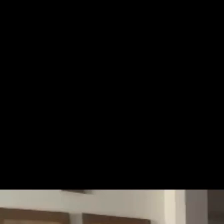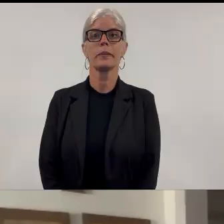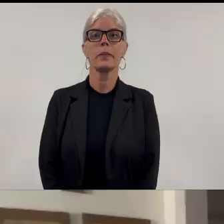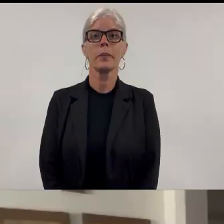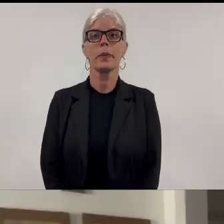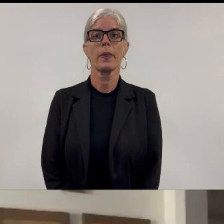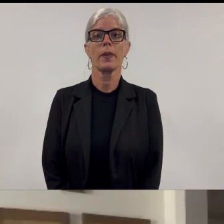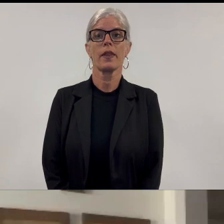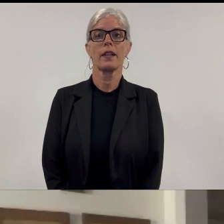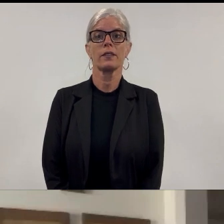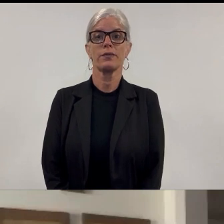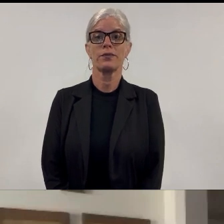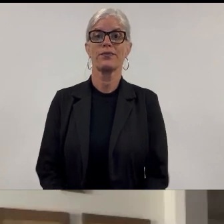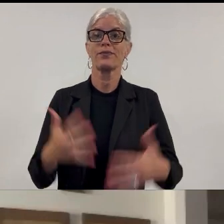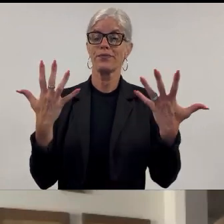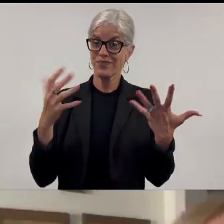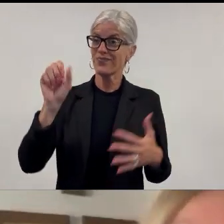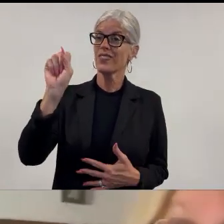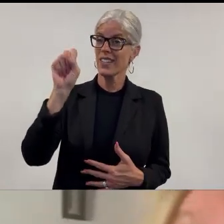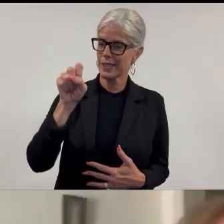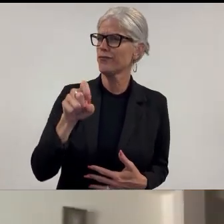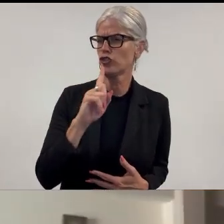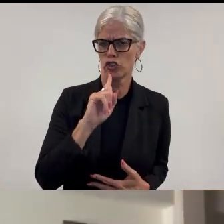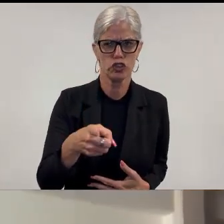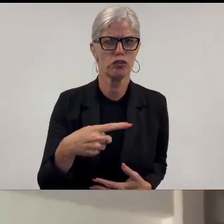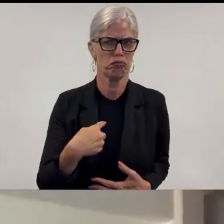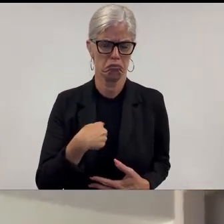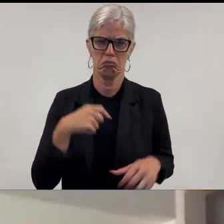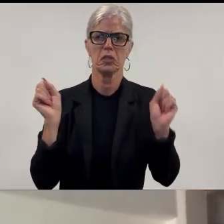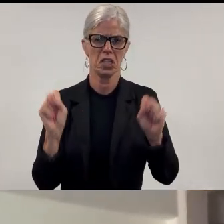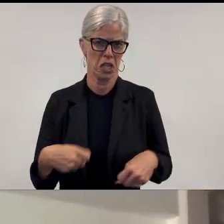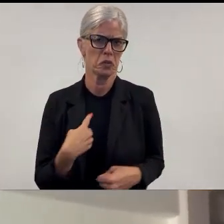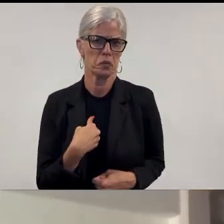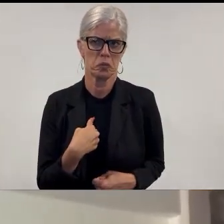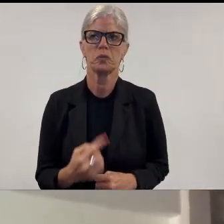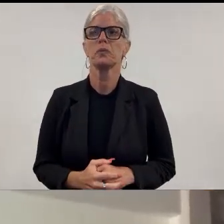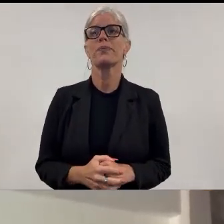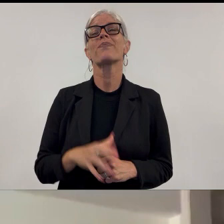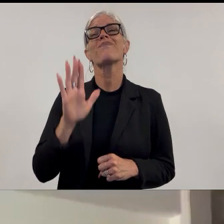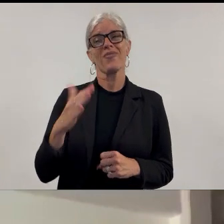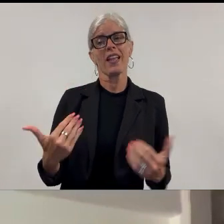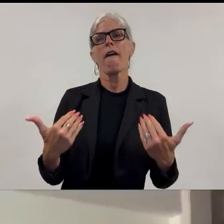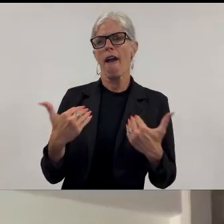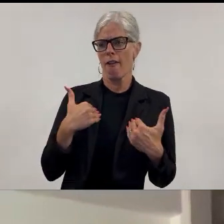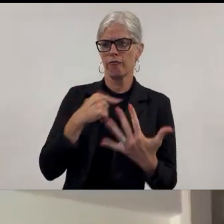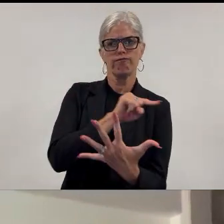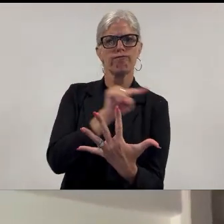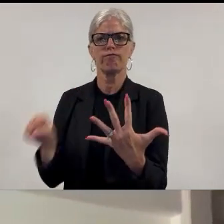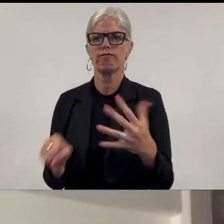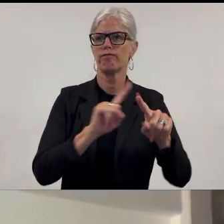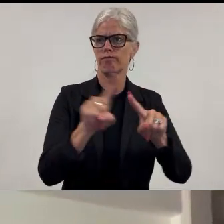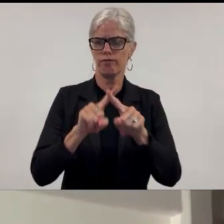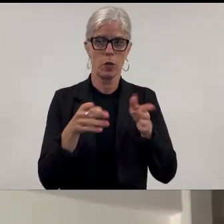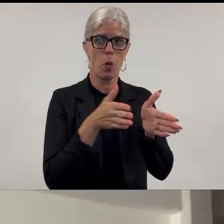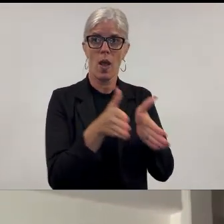of? Well, yes, sure, of course, I can. So there are multiple ways